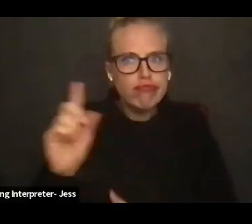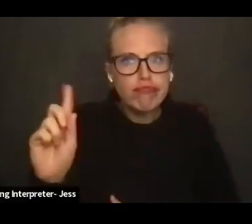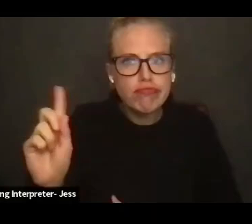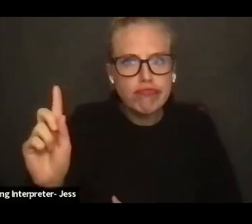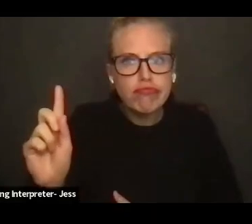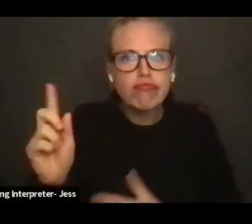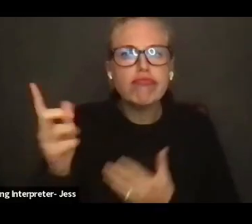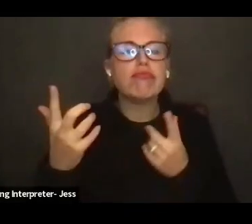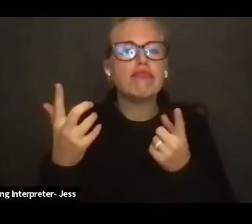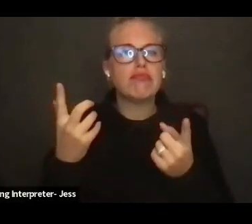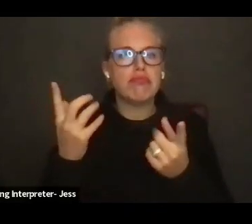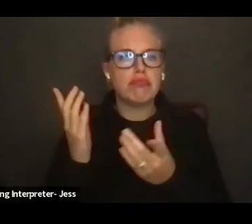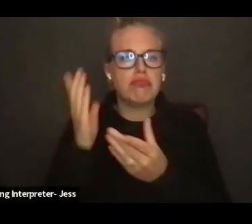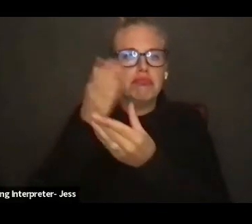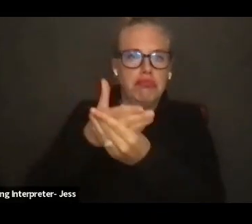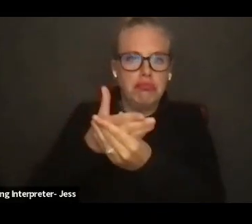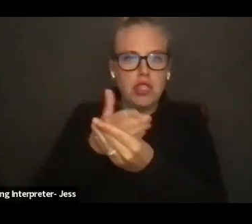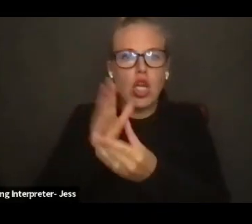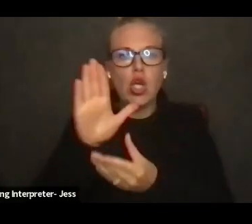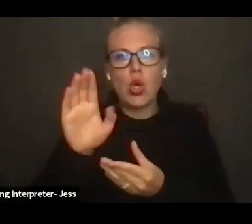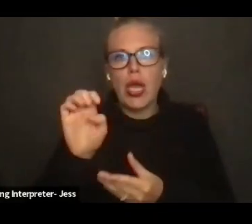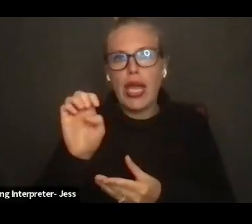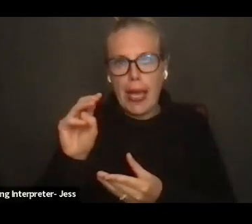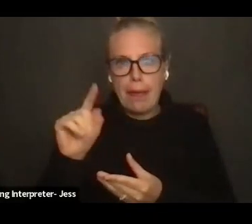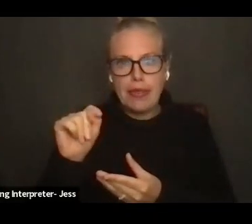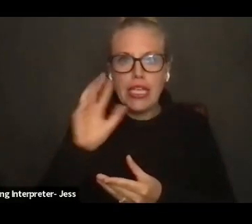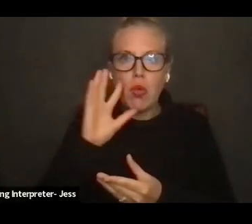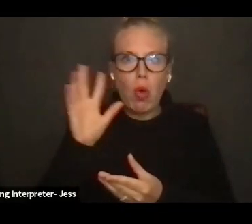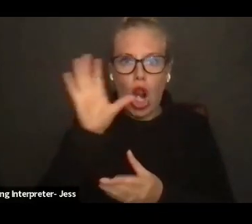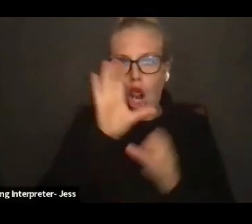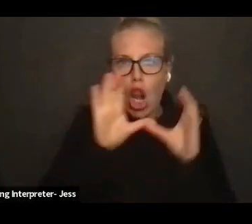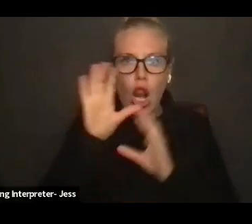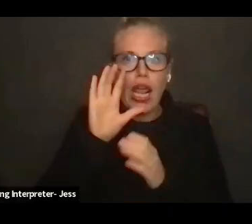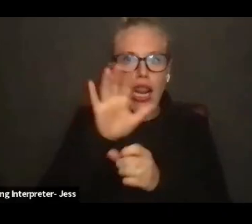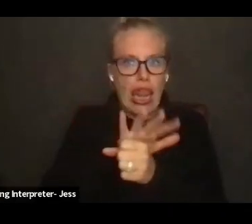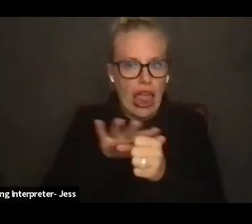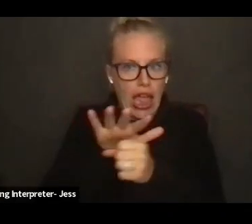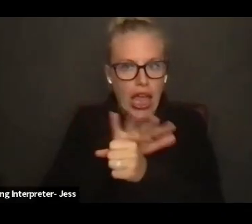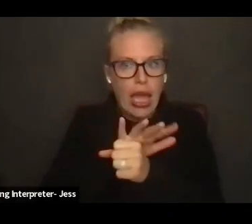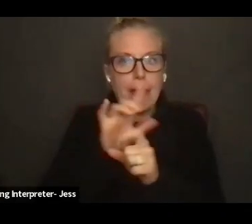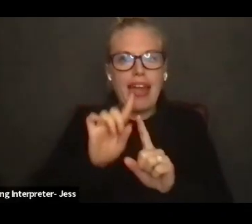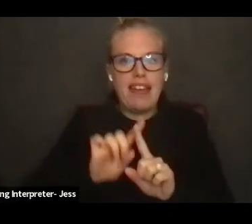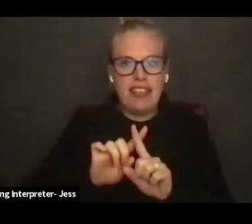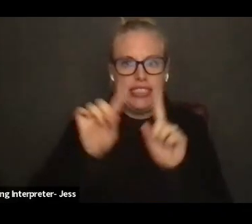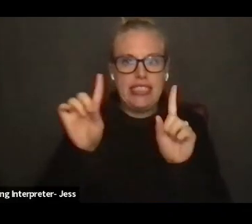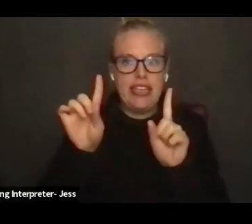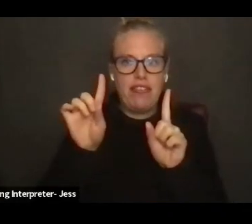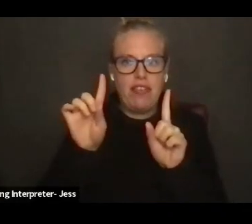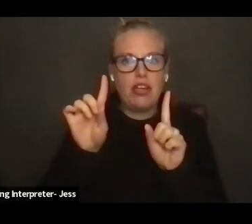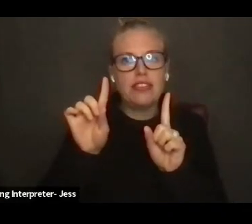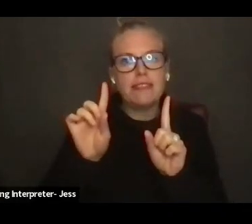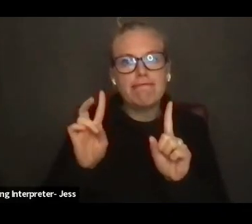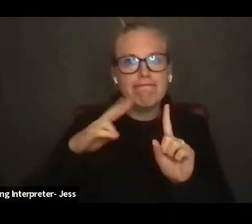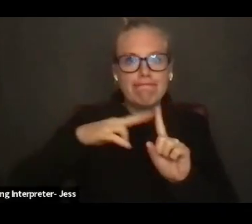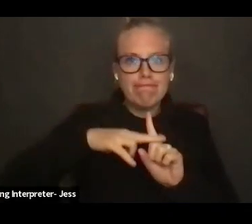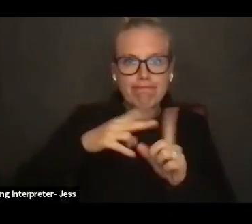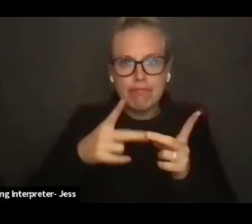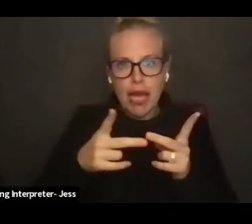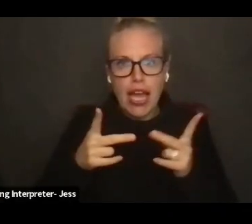it where your EMTs look for it. So each location might have a different spot where they look for